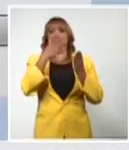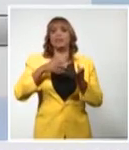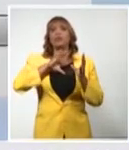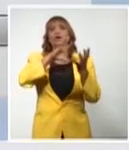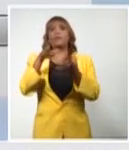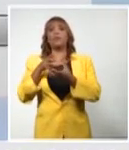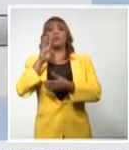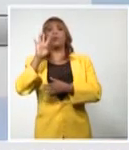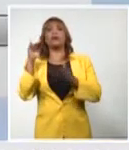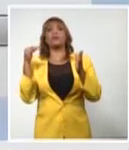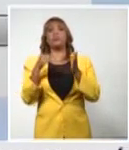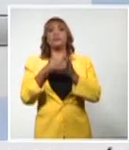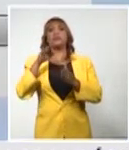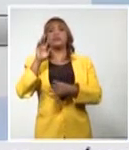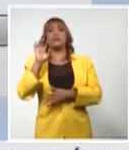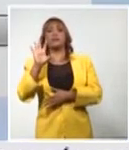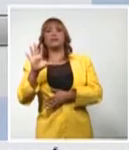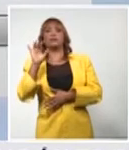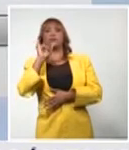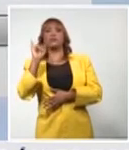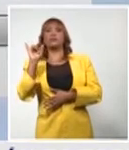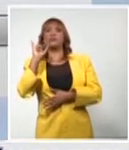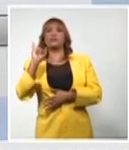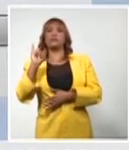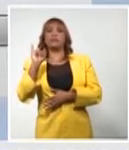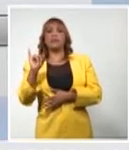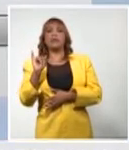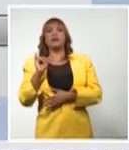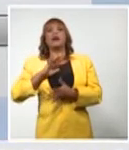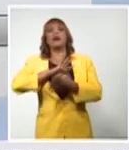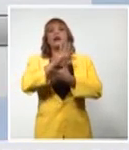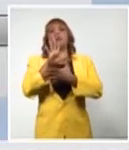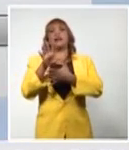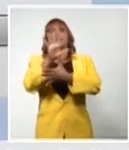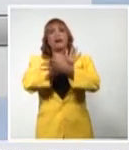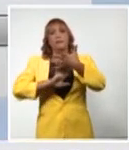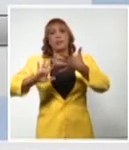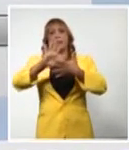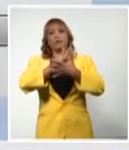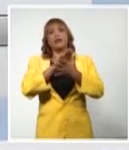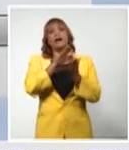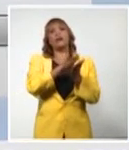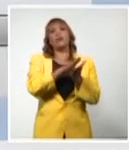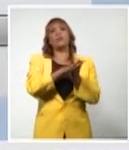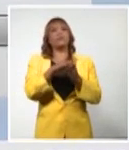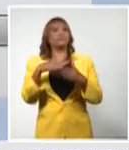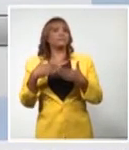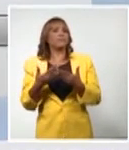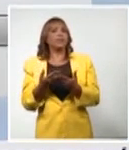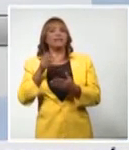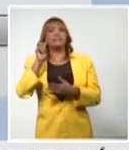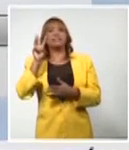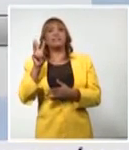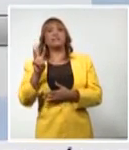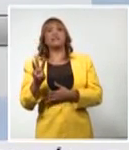Of the over 6,000 COVID-19 related fatalities reported yesterday,